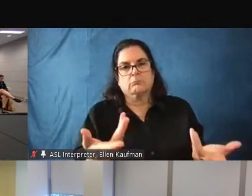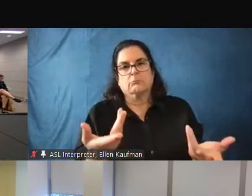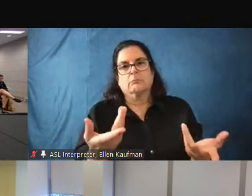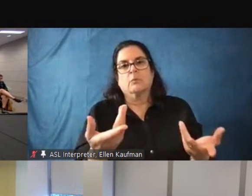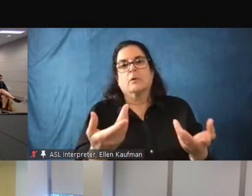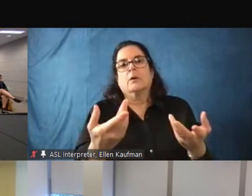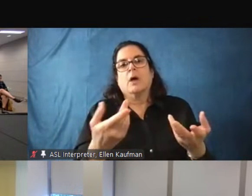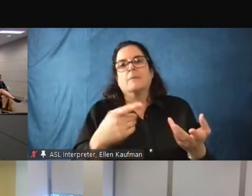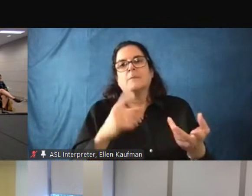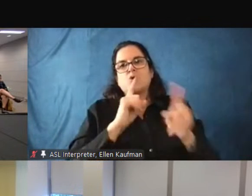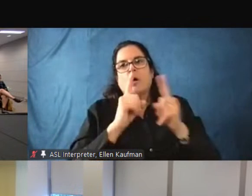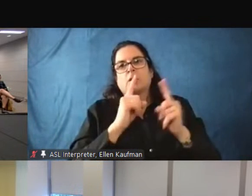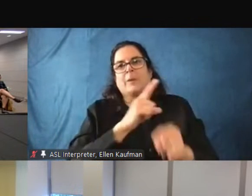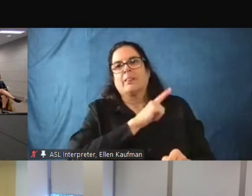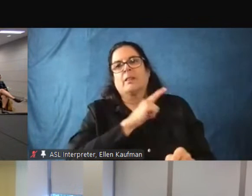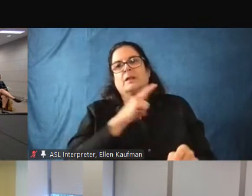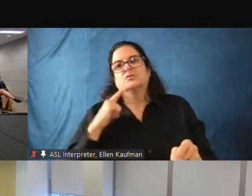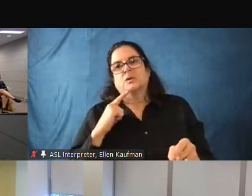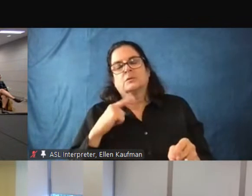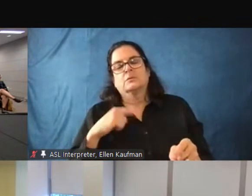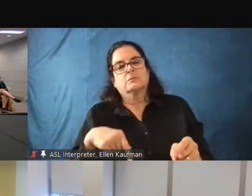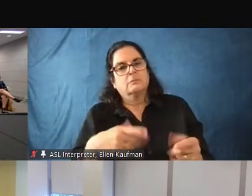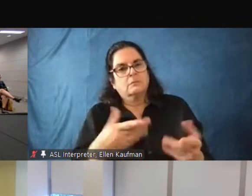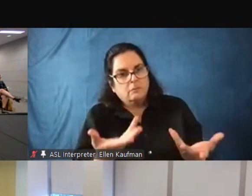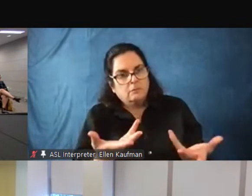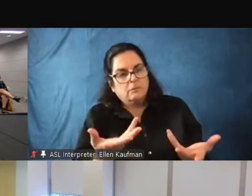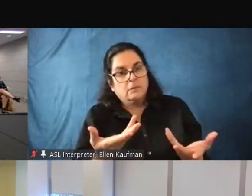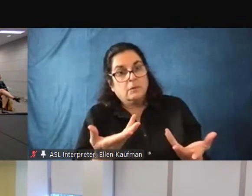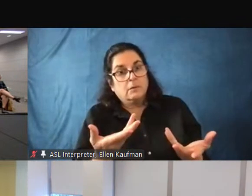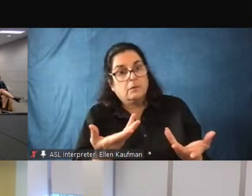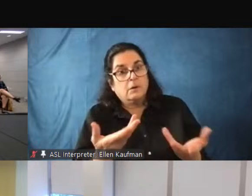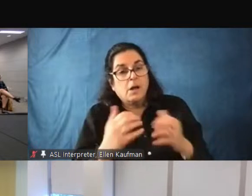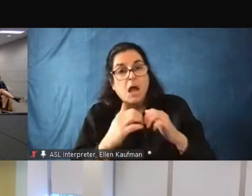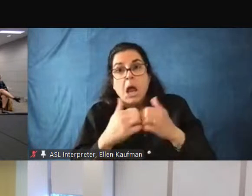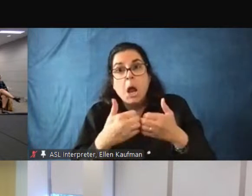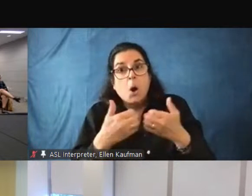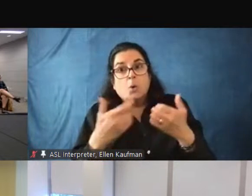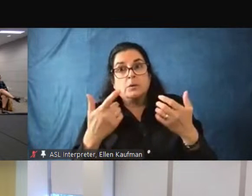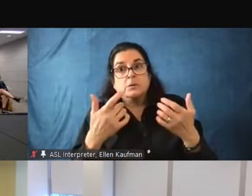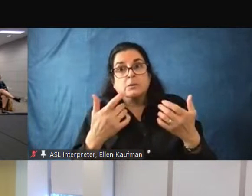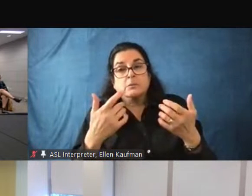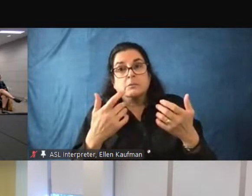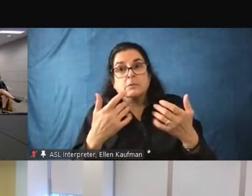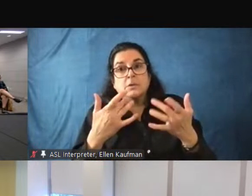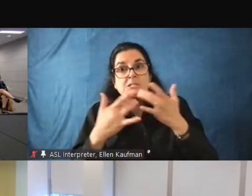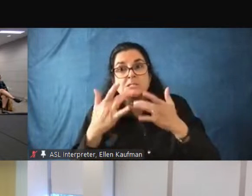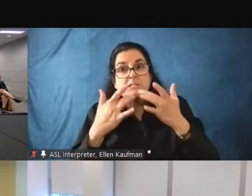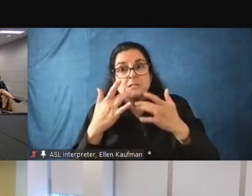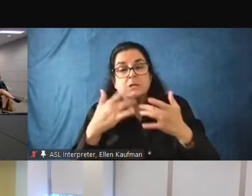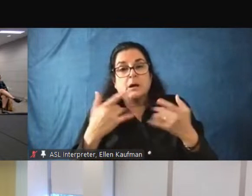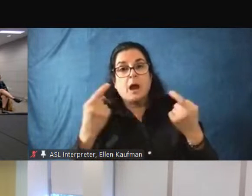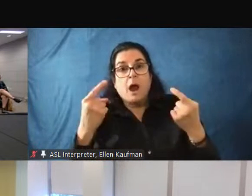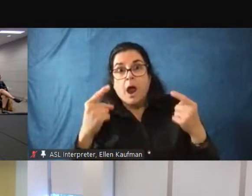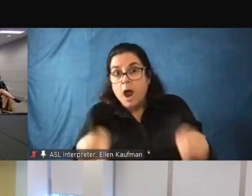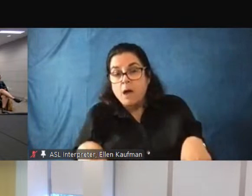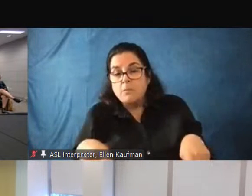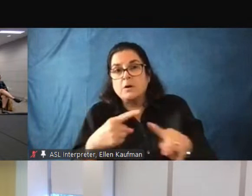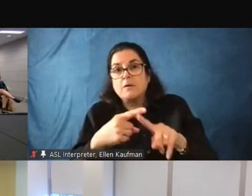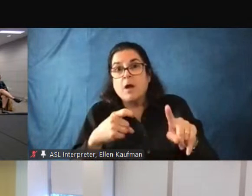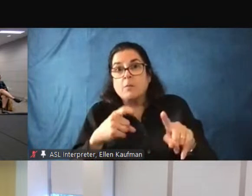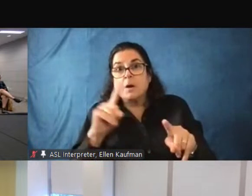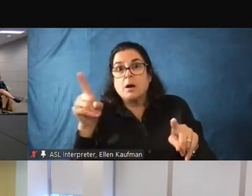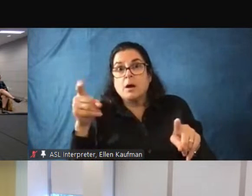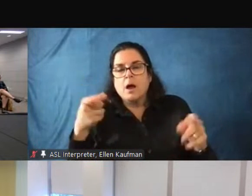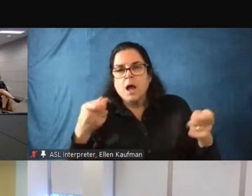officials. We didn't end up here because of a governance problem. We ended up here because of a funding problem, and